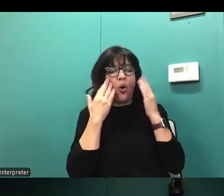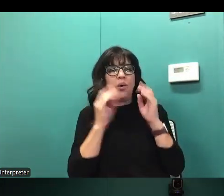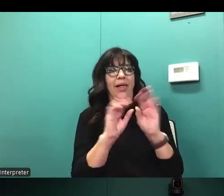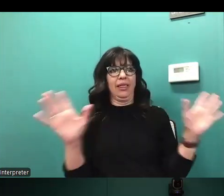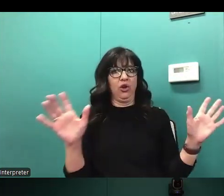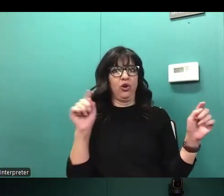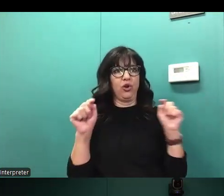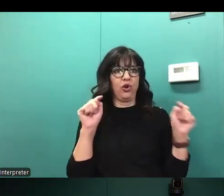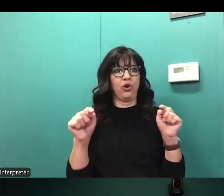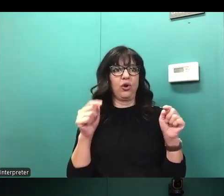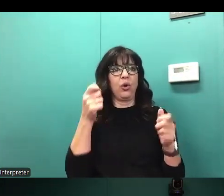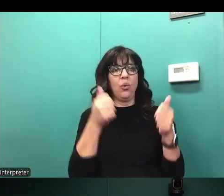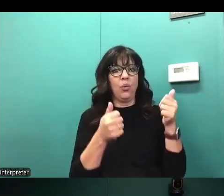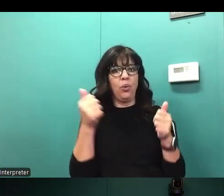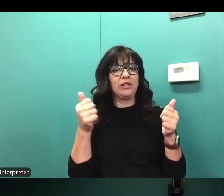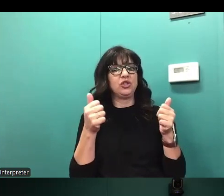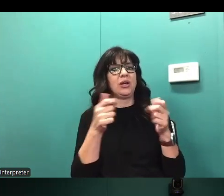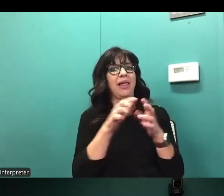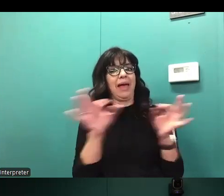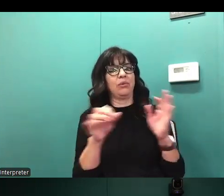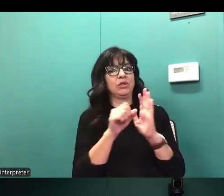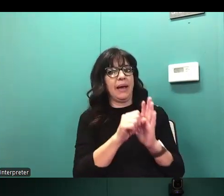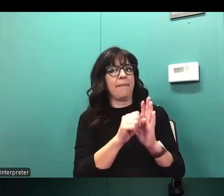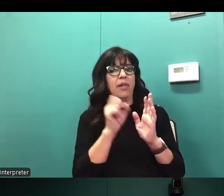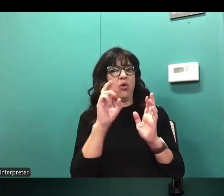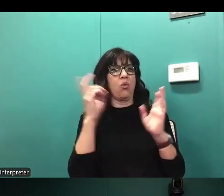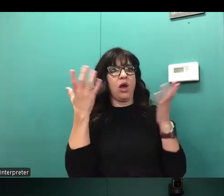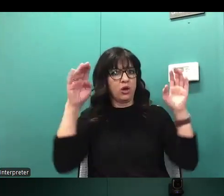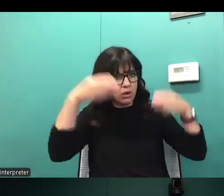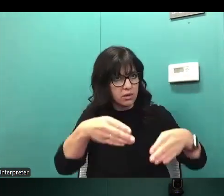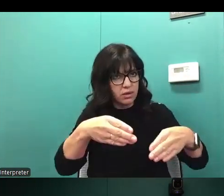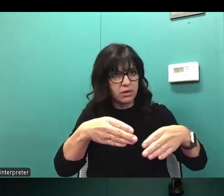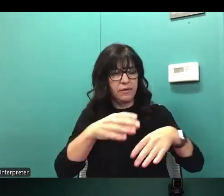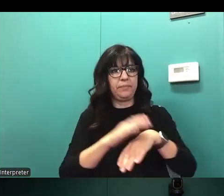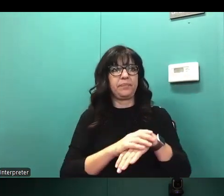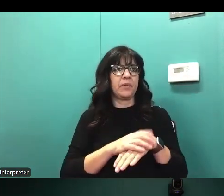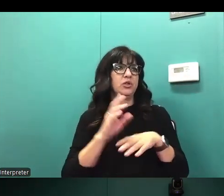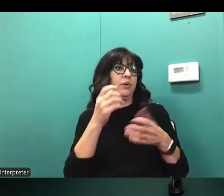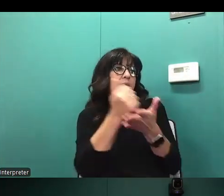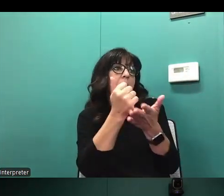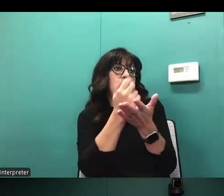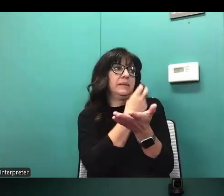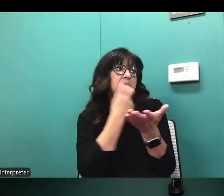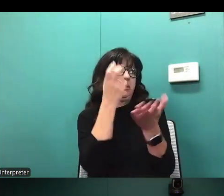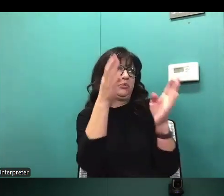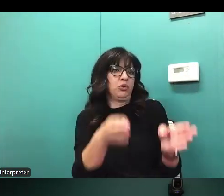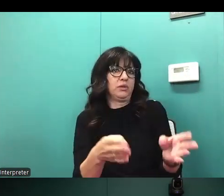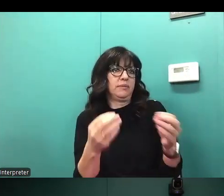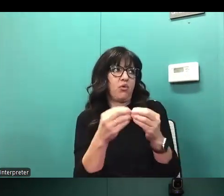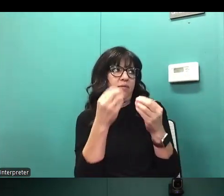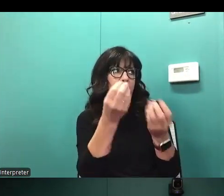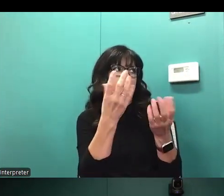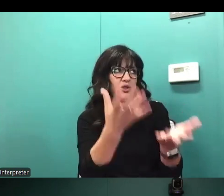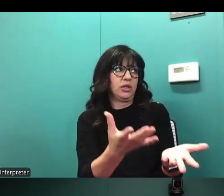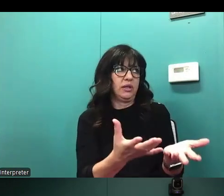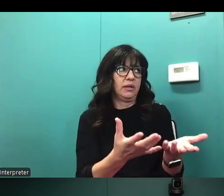what Which you're one you're analyzing doing. and which one you're doing. But yeah, I agree. You can do it. Give the speech more. Yeah, that's great. I also just mentioned that it's